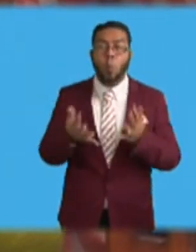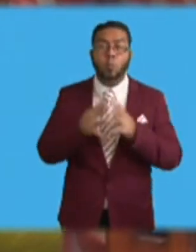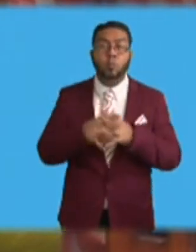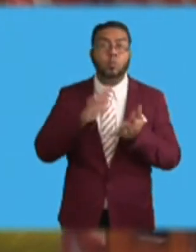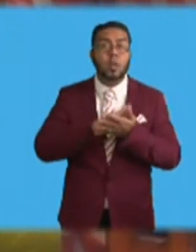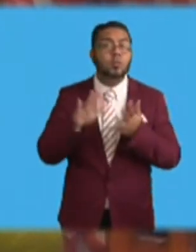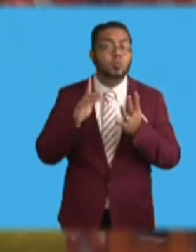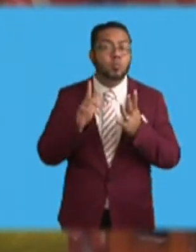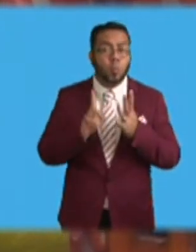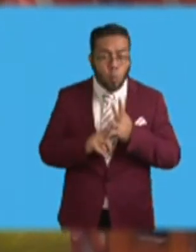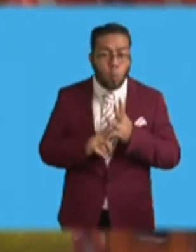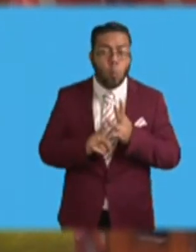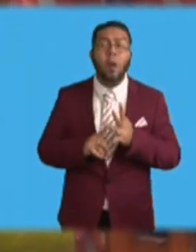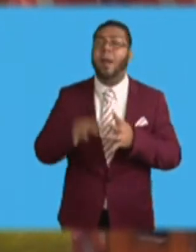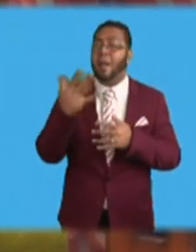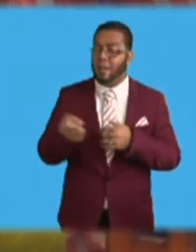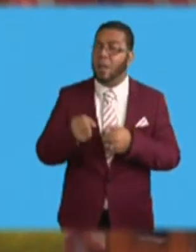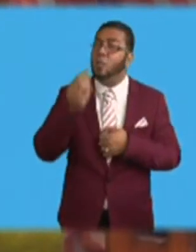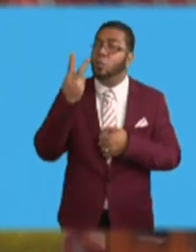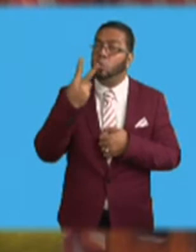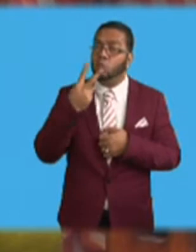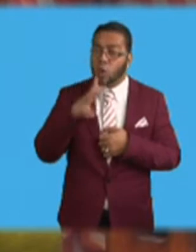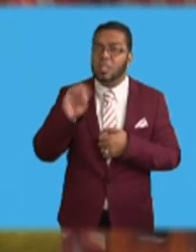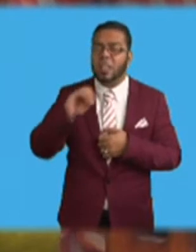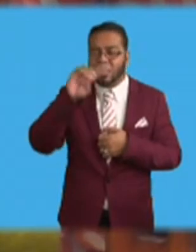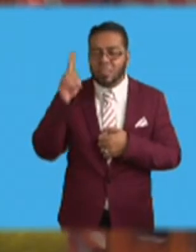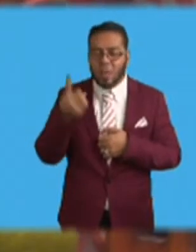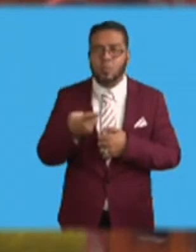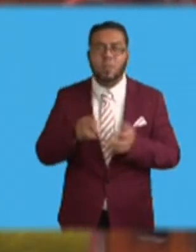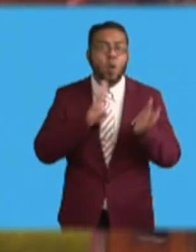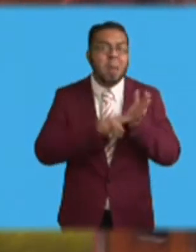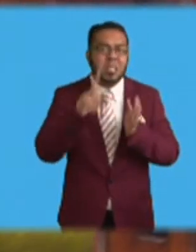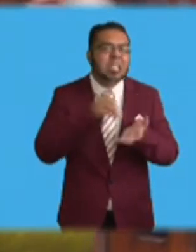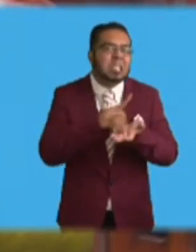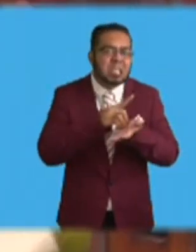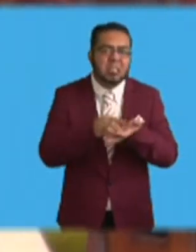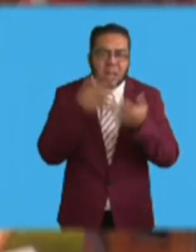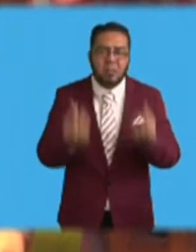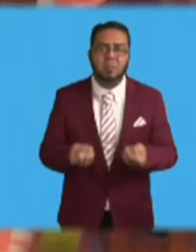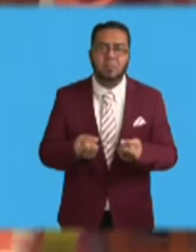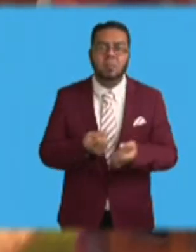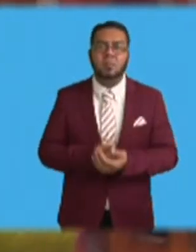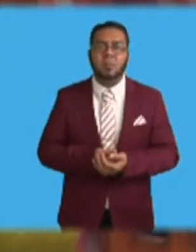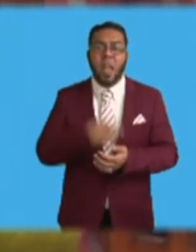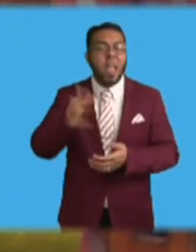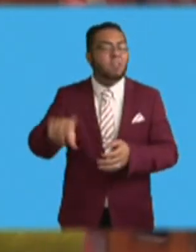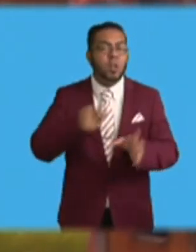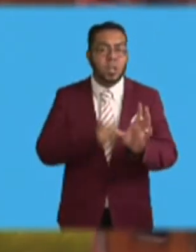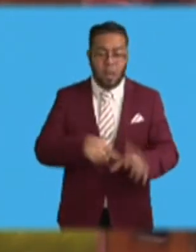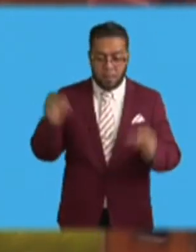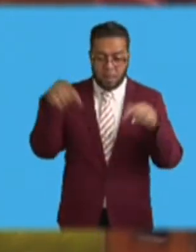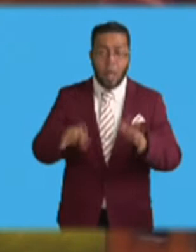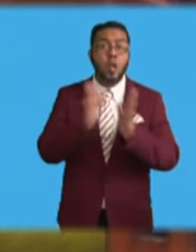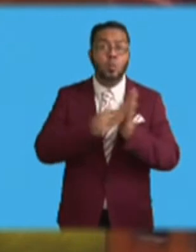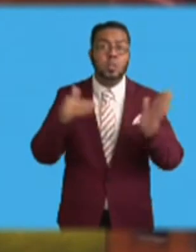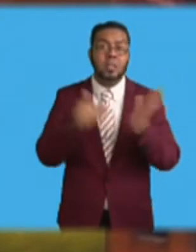meningitis belt reports up to 30,000 cases of meningococcal diseases every year. Madam Speaker, closer to home, New